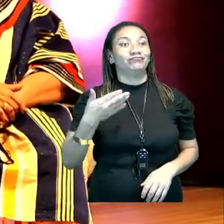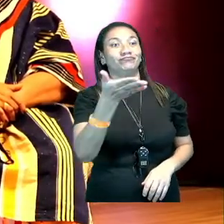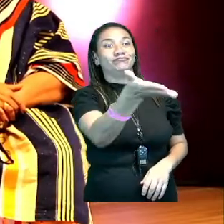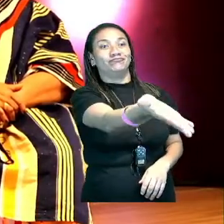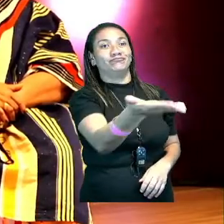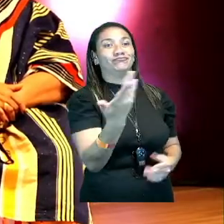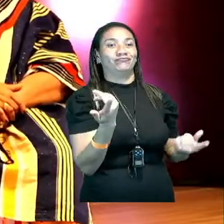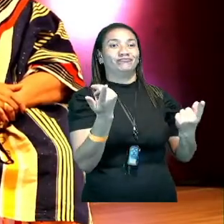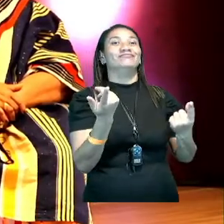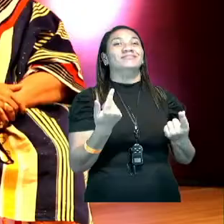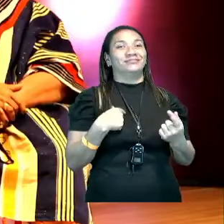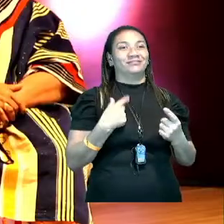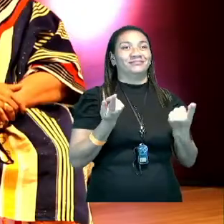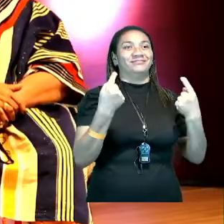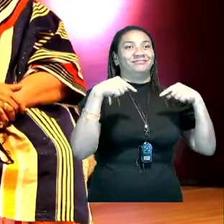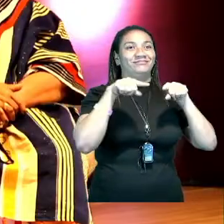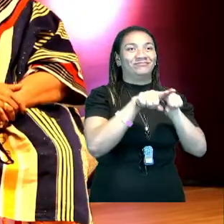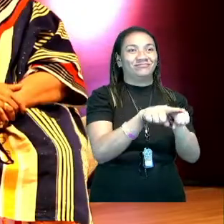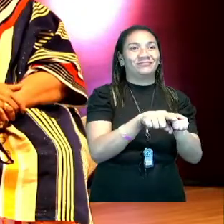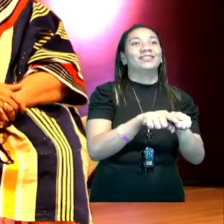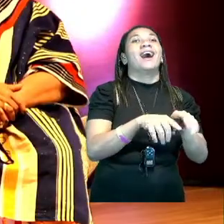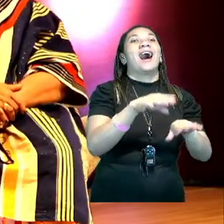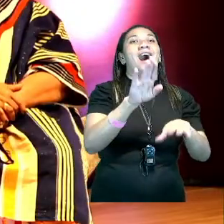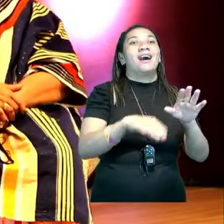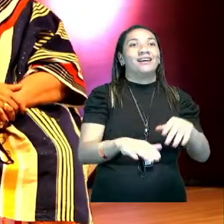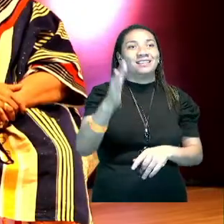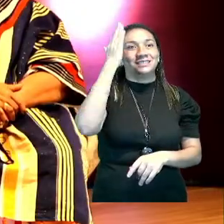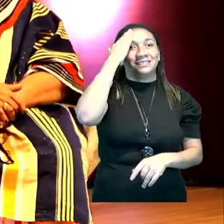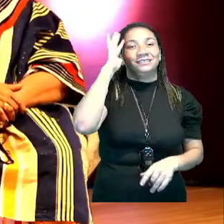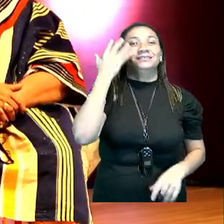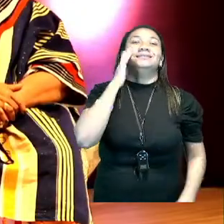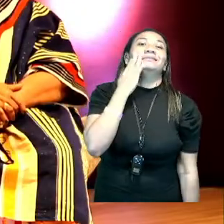And my partner, my husband, who's here, and he